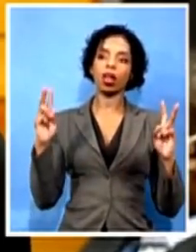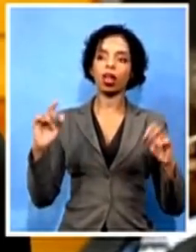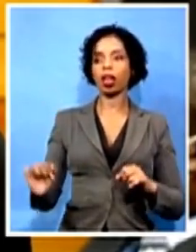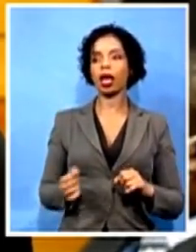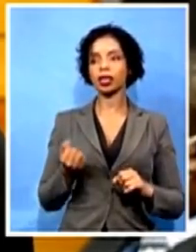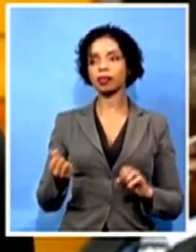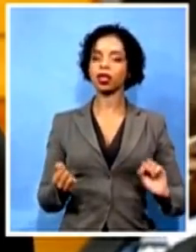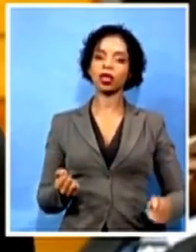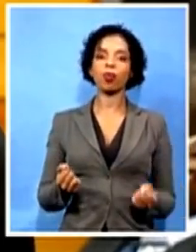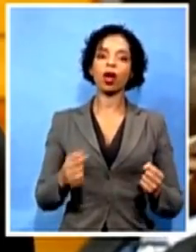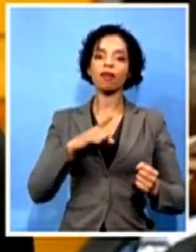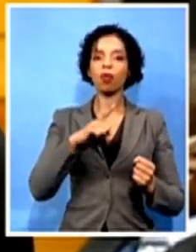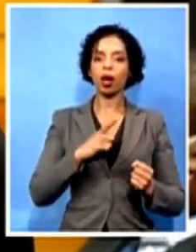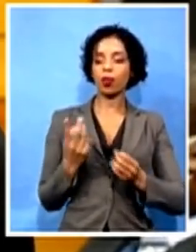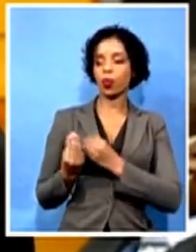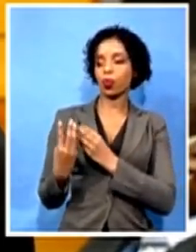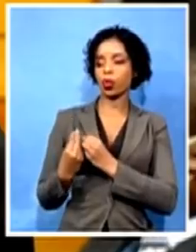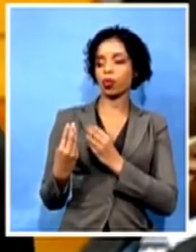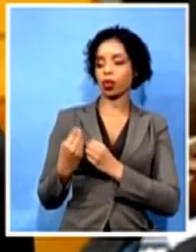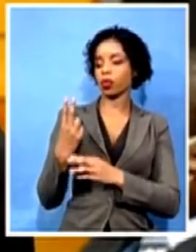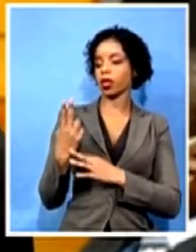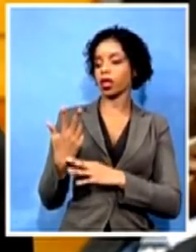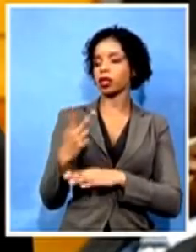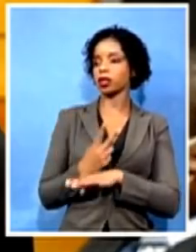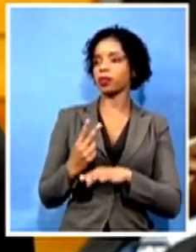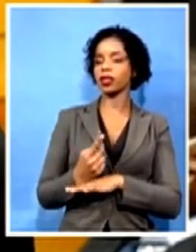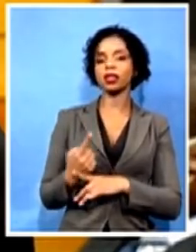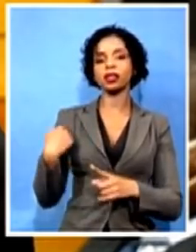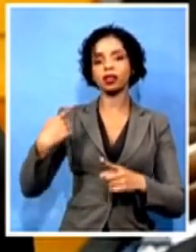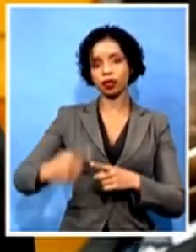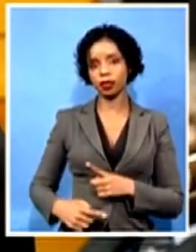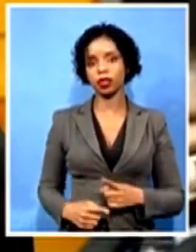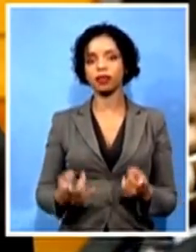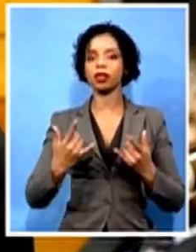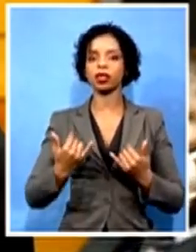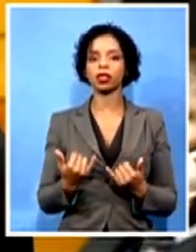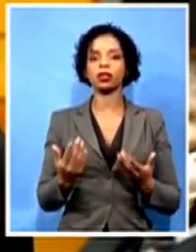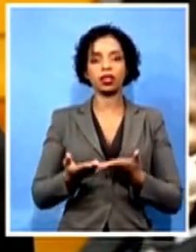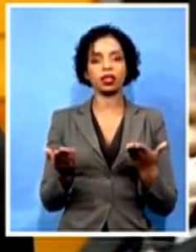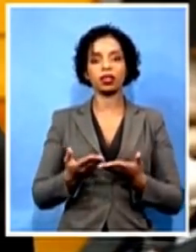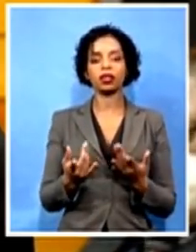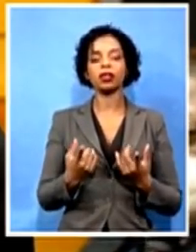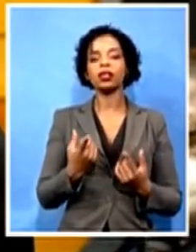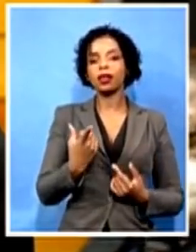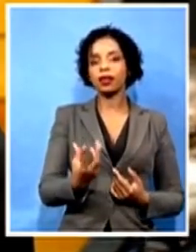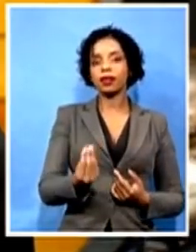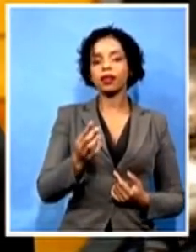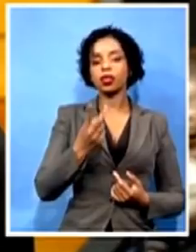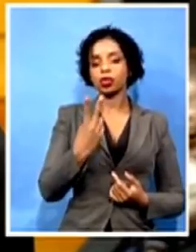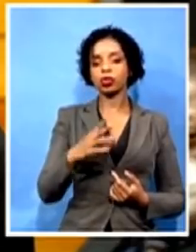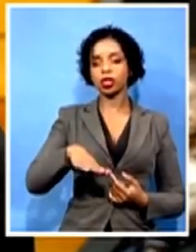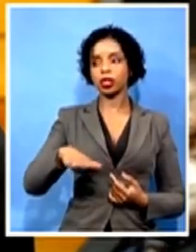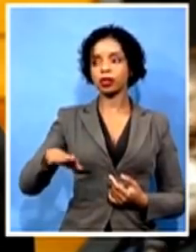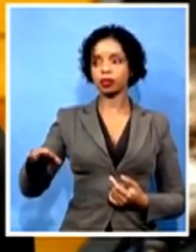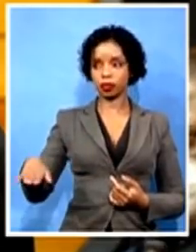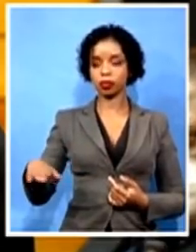We have 2 children aged 26 and 28 years old, and 2 young grandchildren. My eldest child is married and employed. My youngest